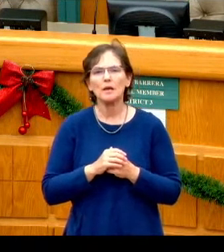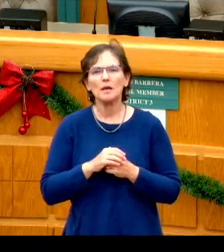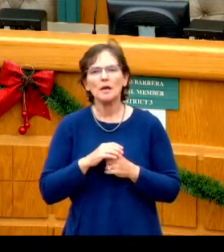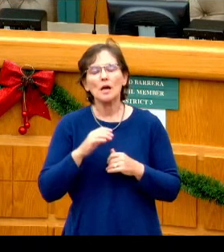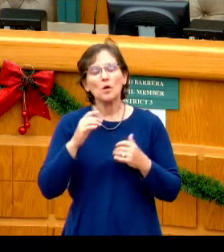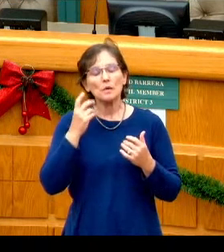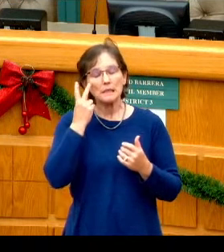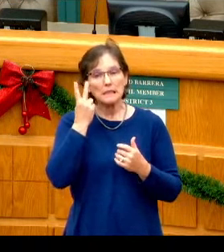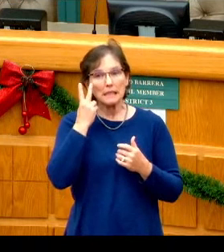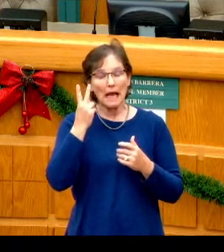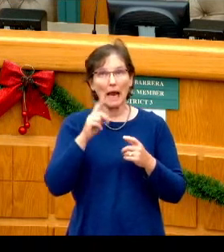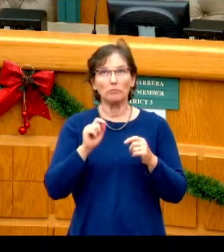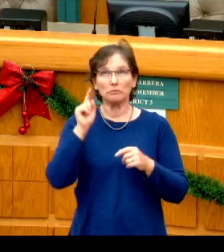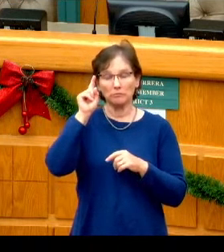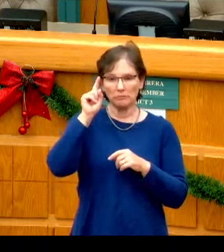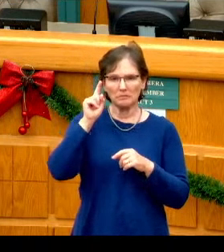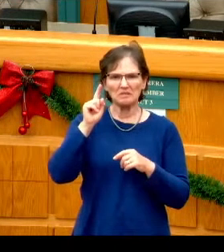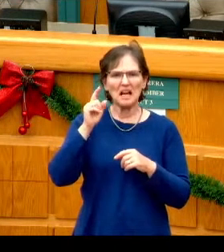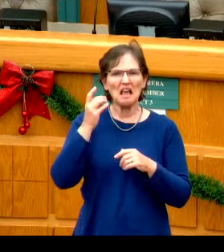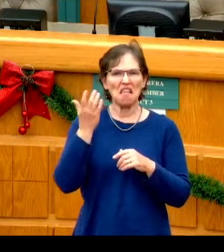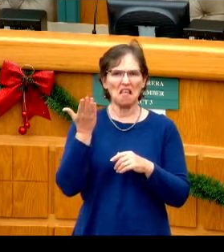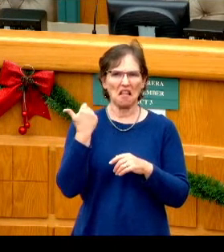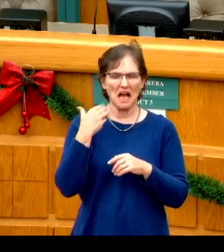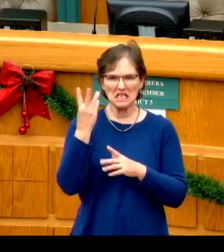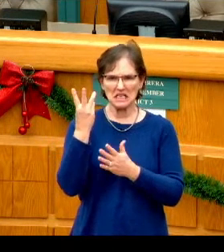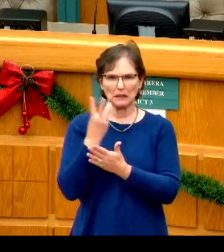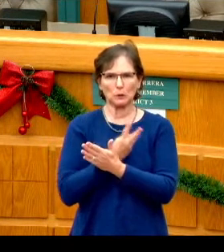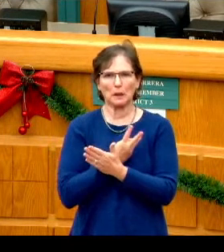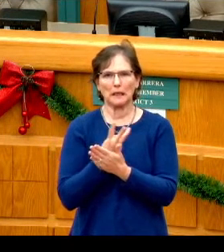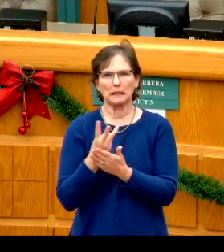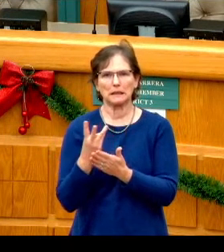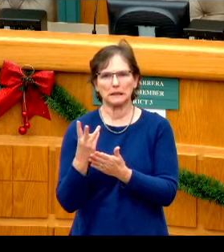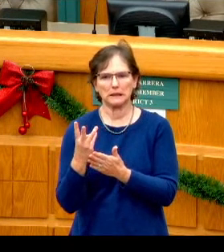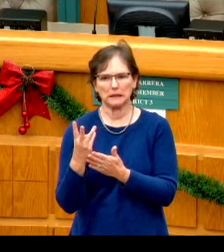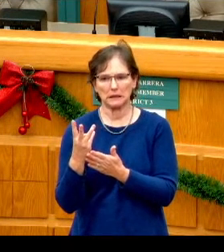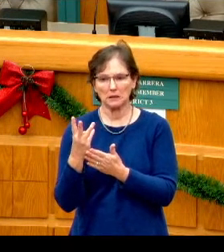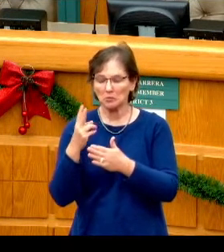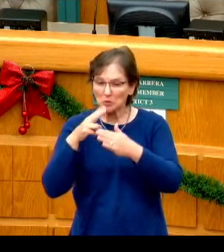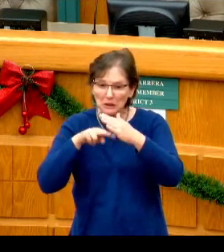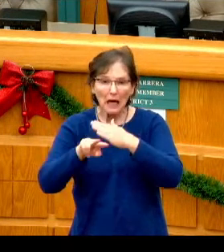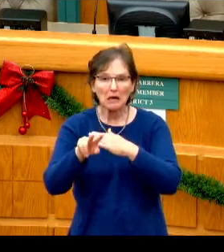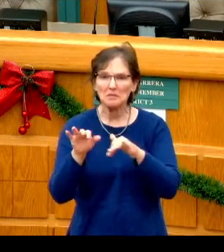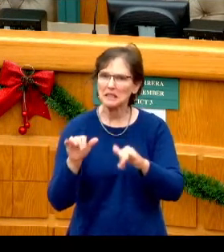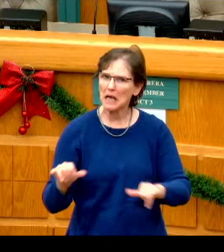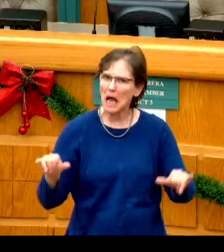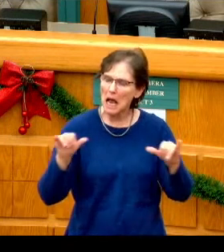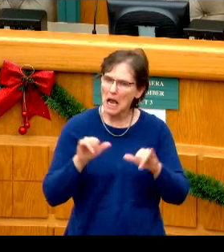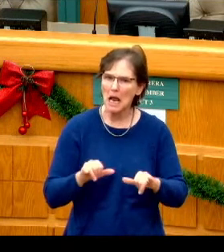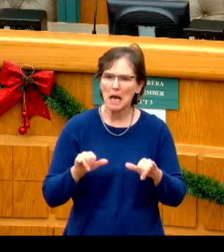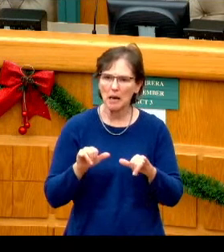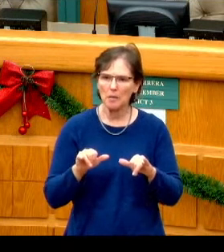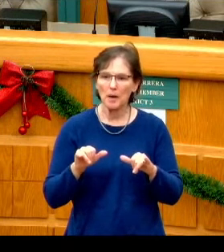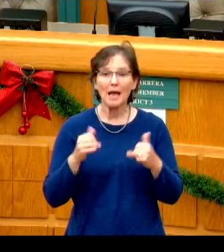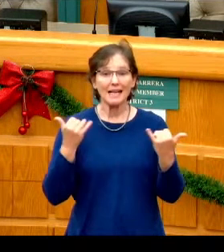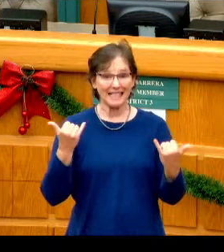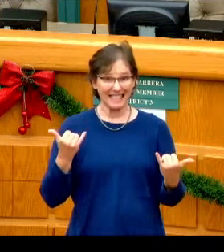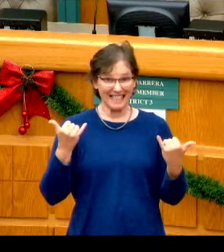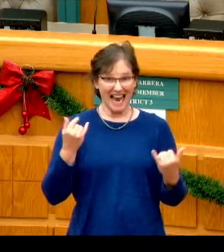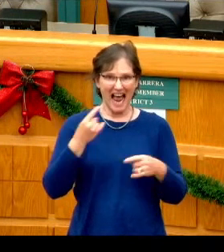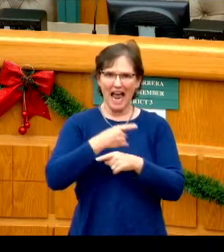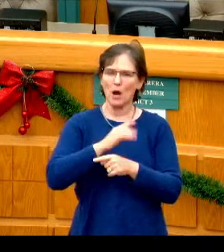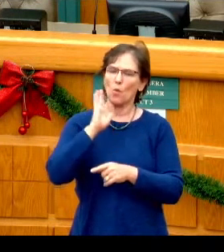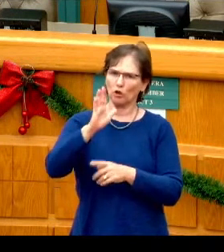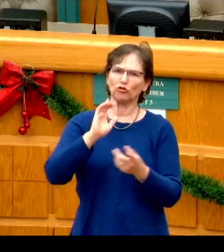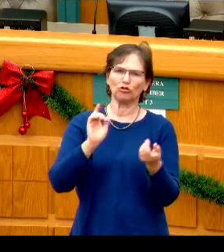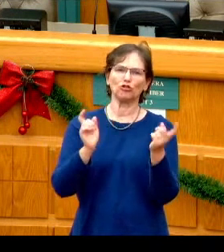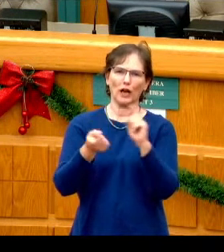half. And that projection held true up until today. And we're releasing a new projection, updating